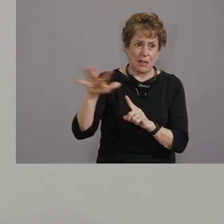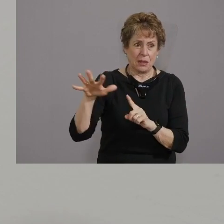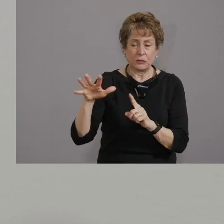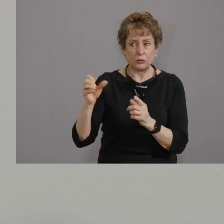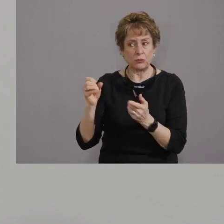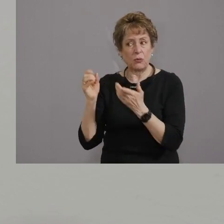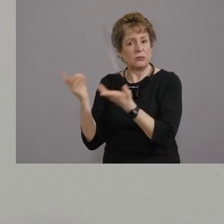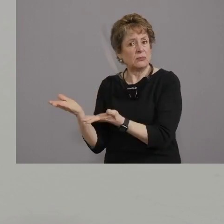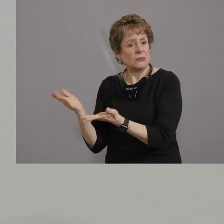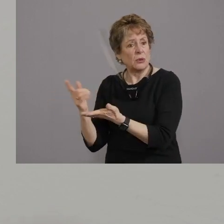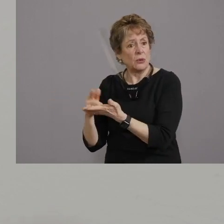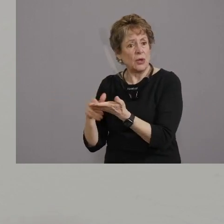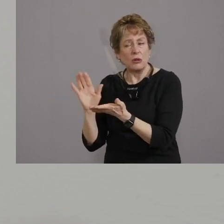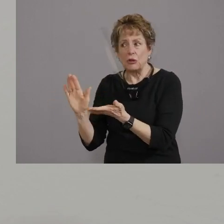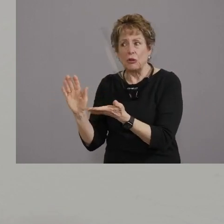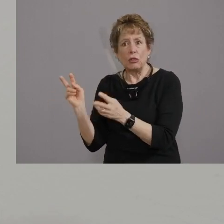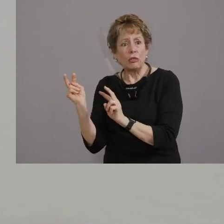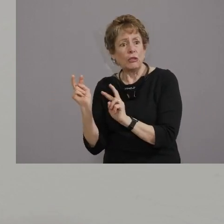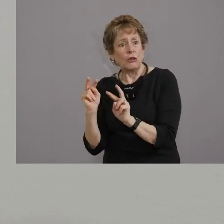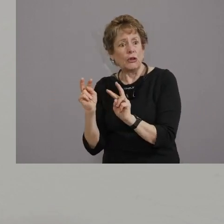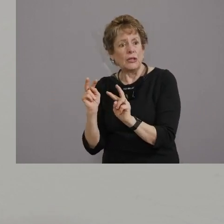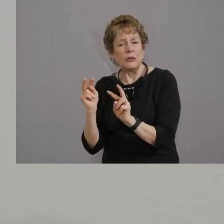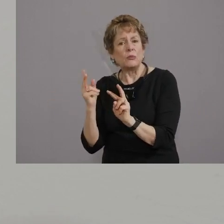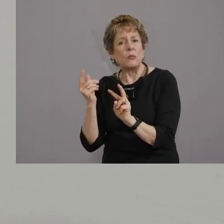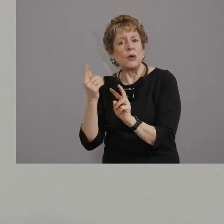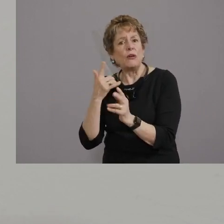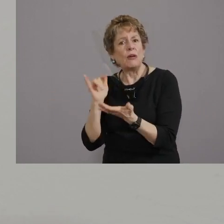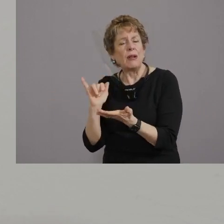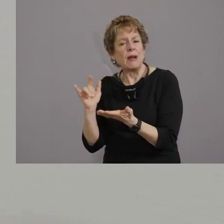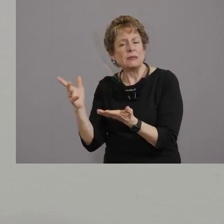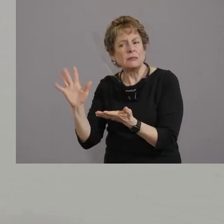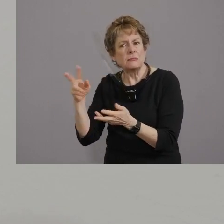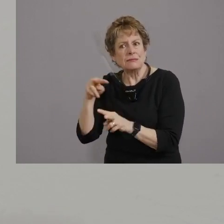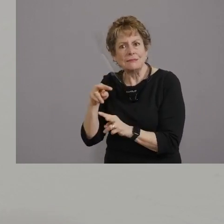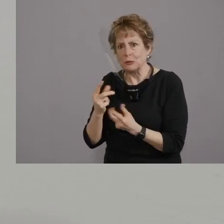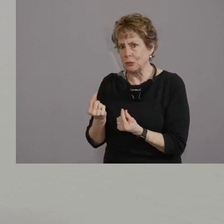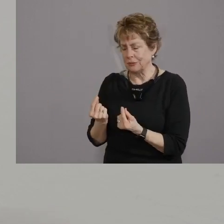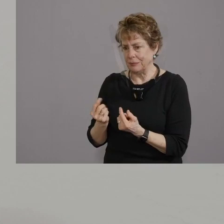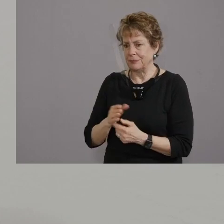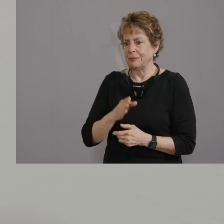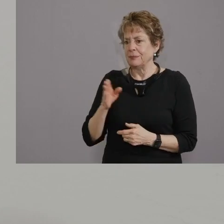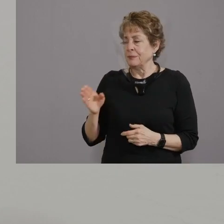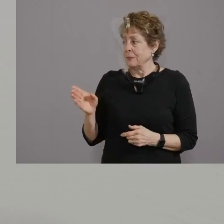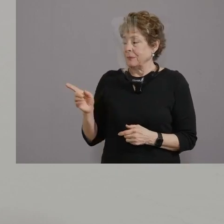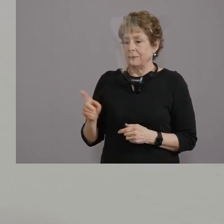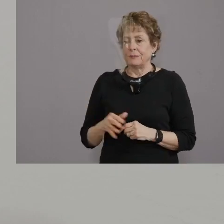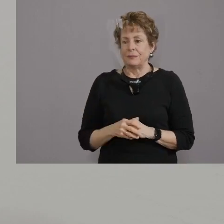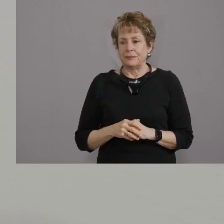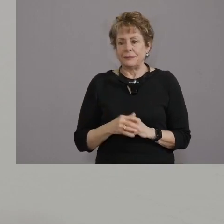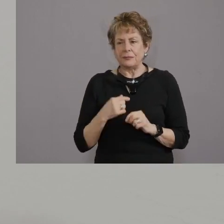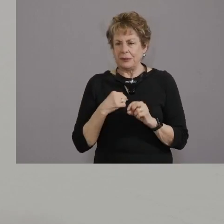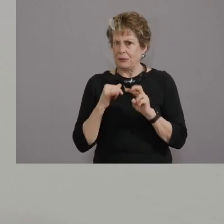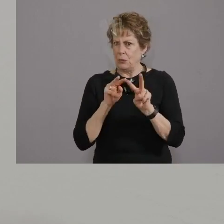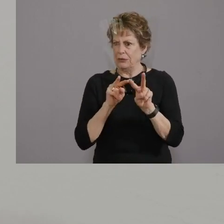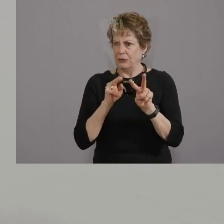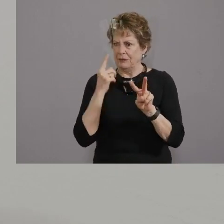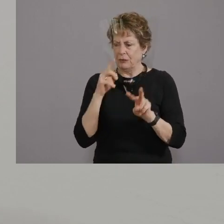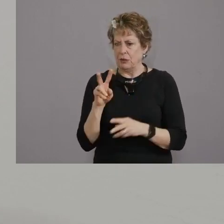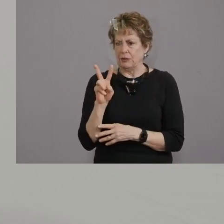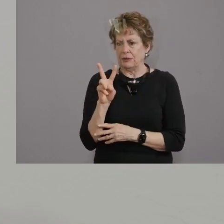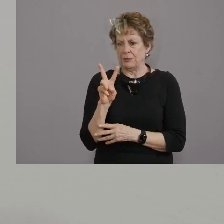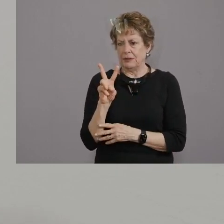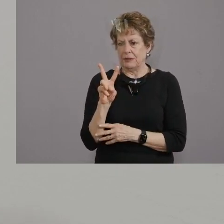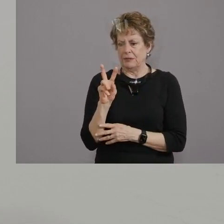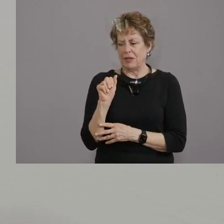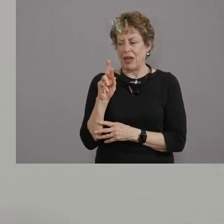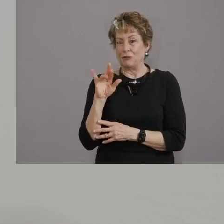point? So we are on the lookout for variant coronaviruses, and yeah, we had heard that they were